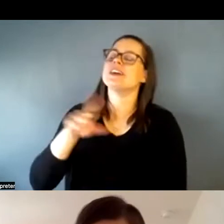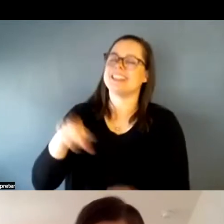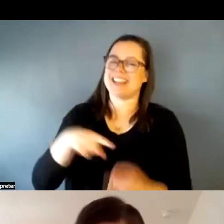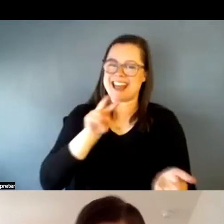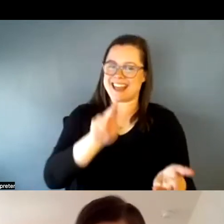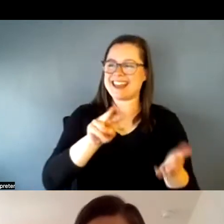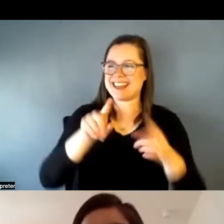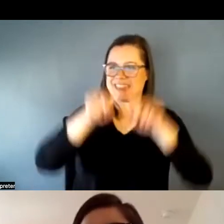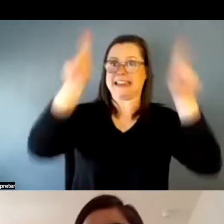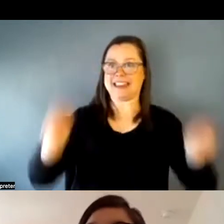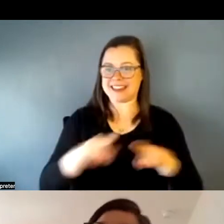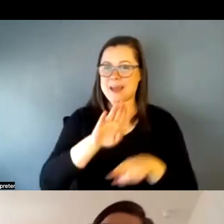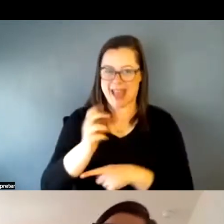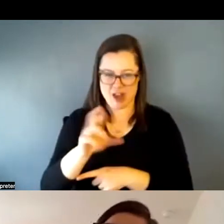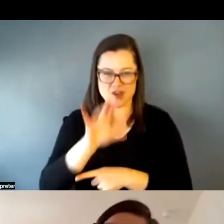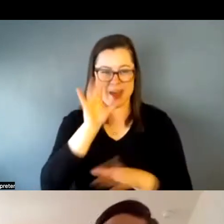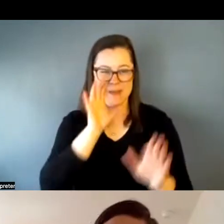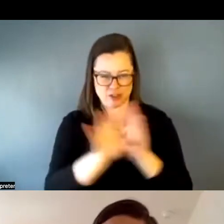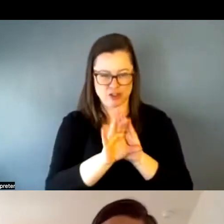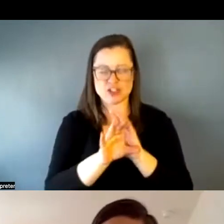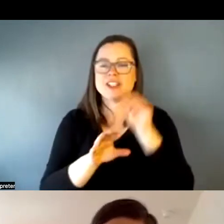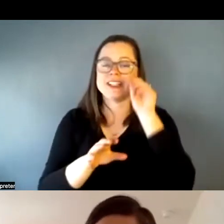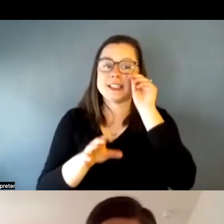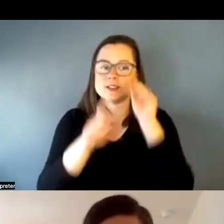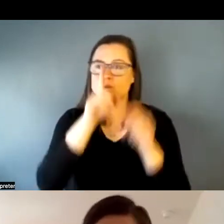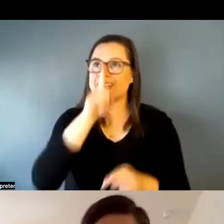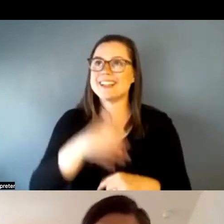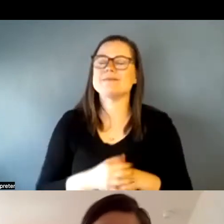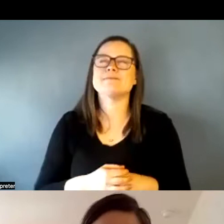for plants that are